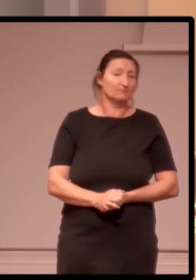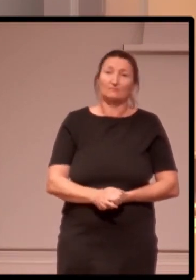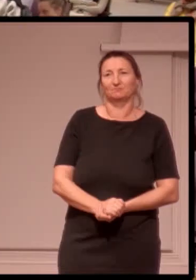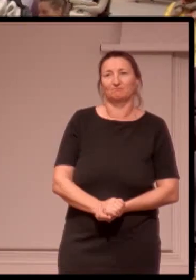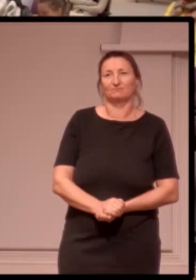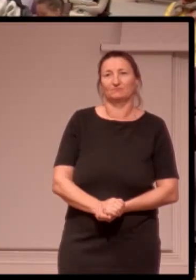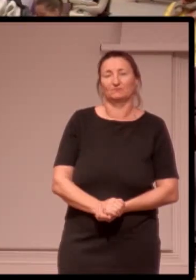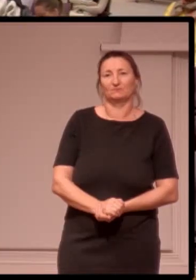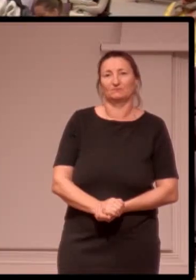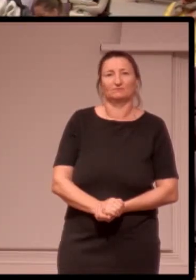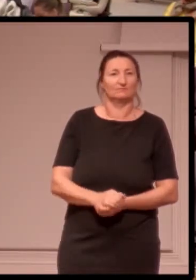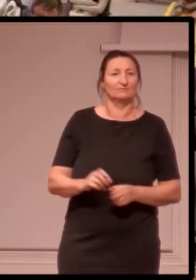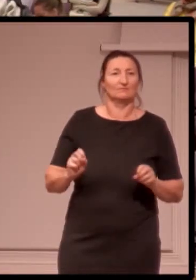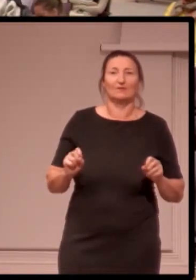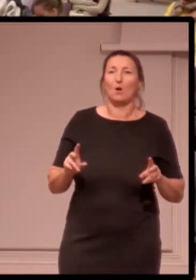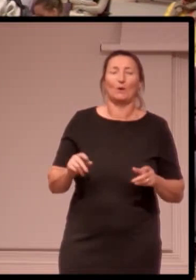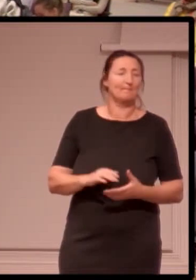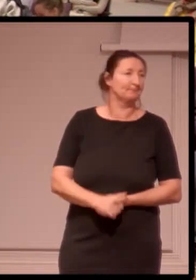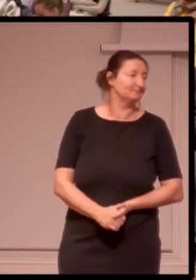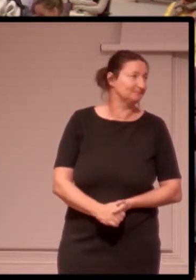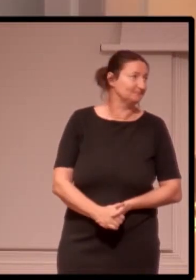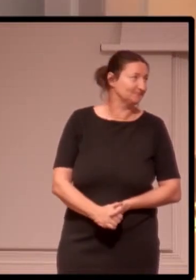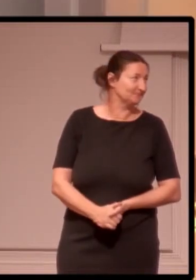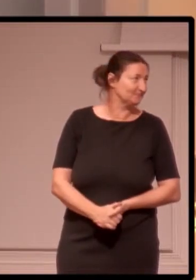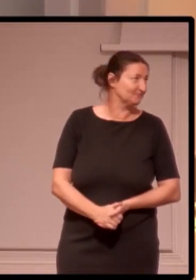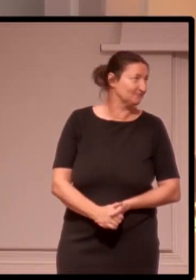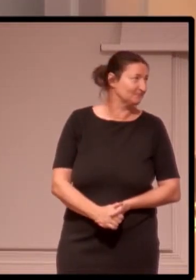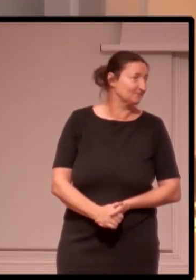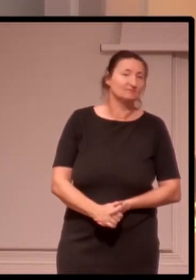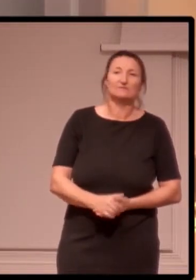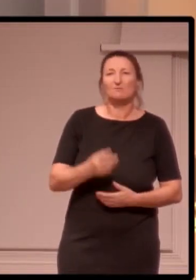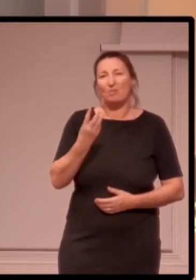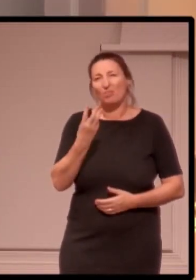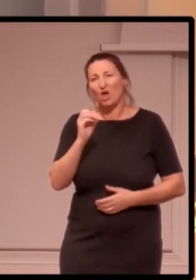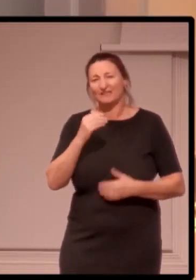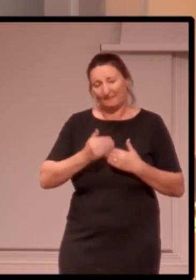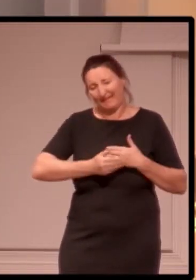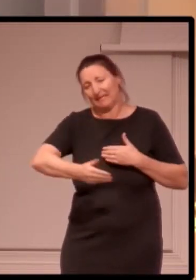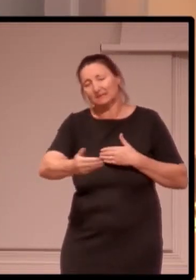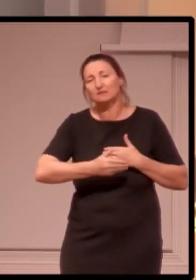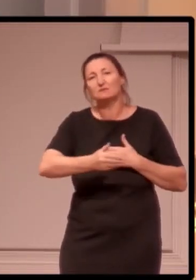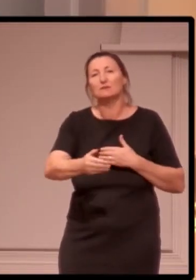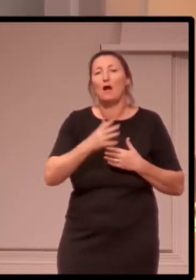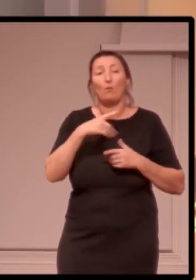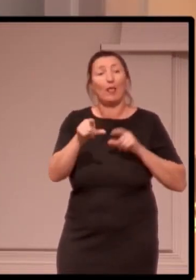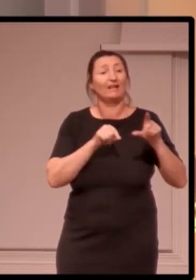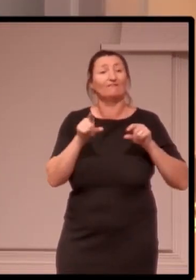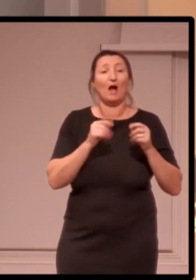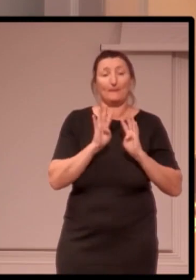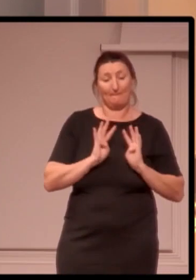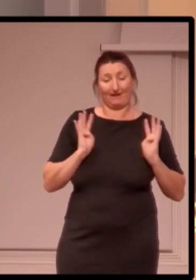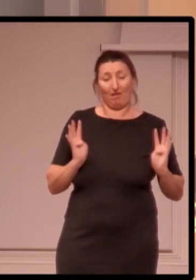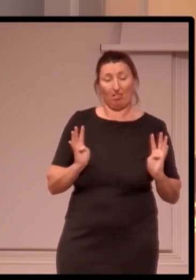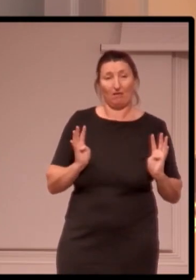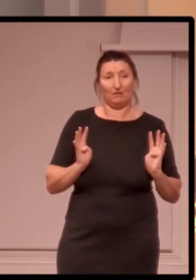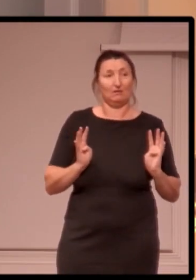of your work. Okay, so for the next half hour or so, I'm going to invite our panel for